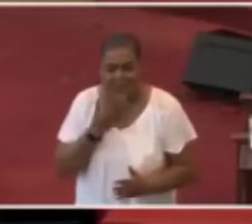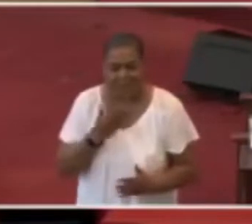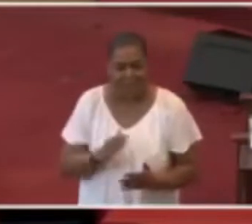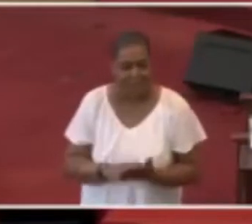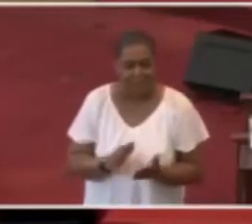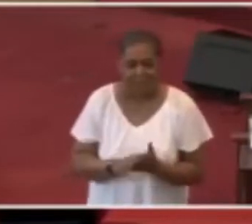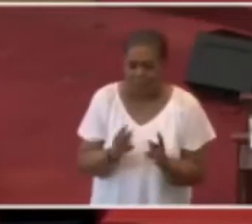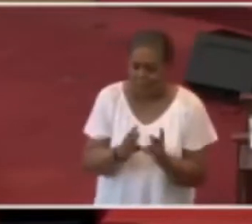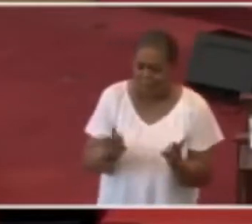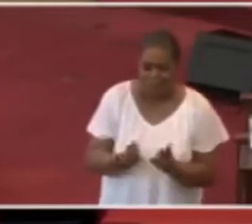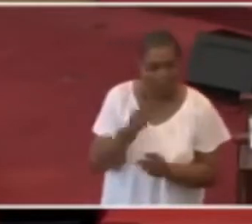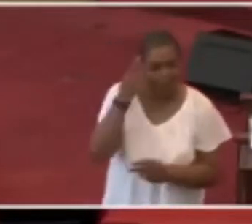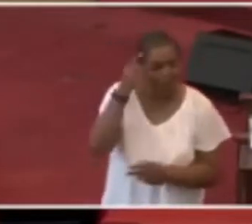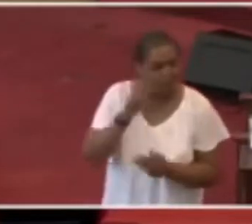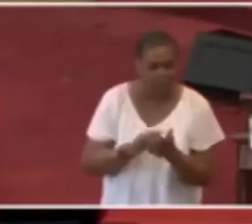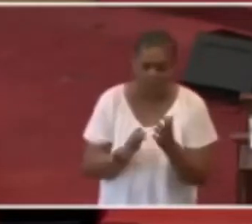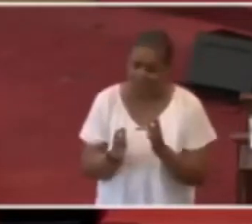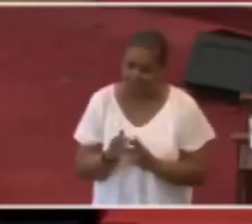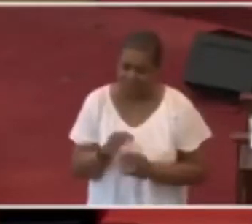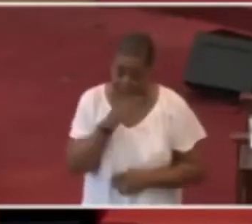bad scene for Jesus.